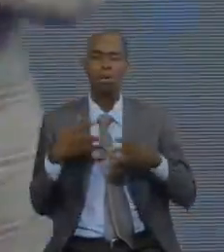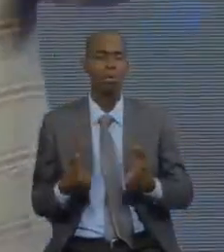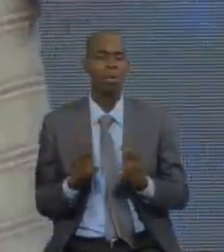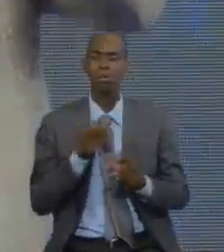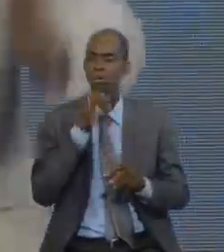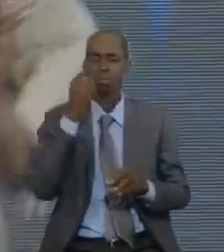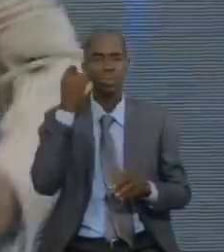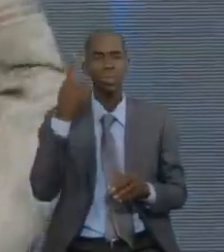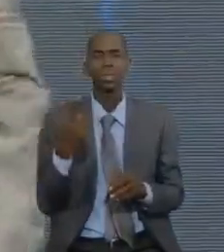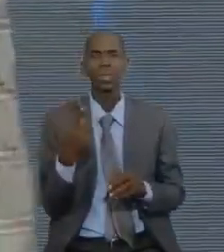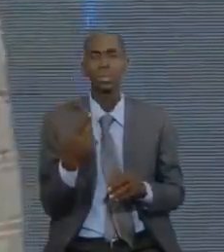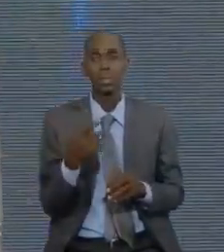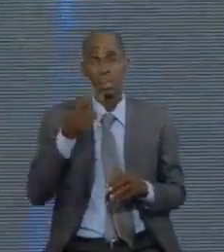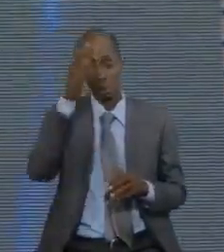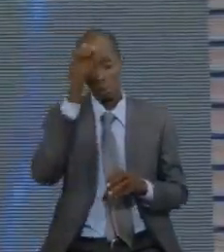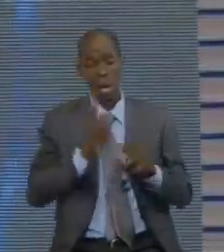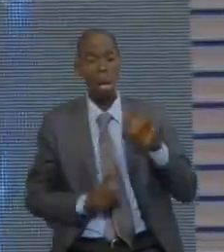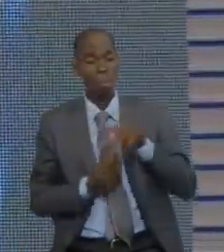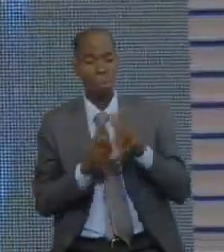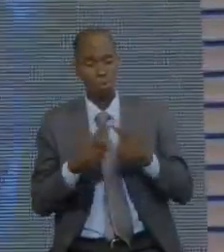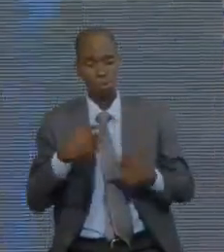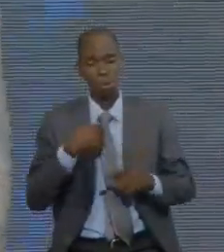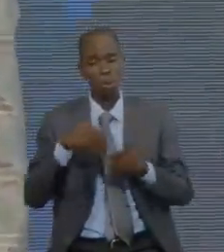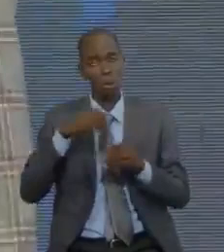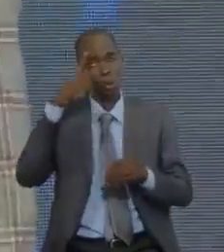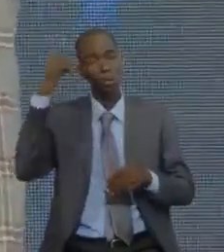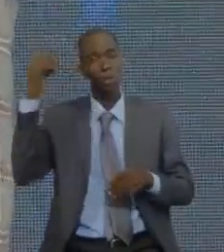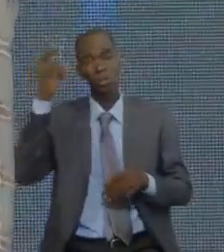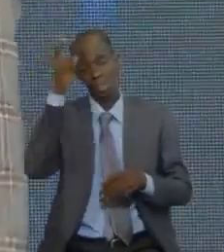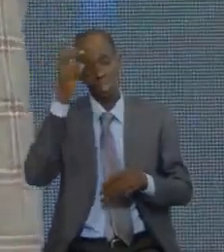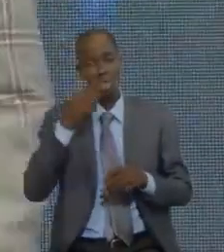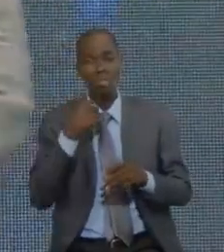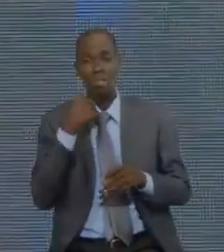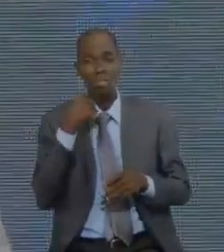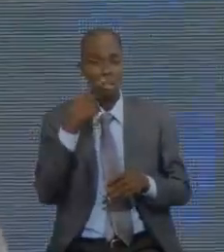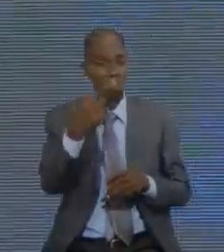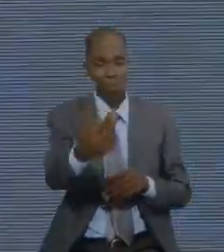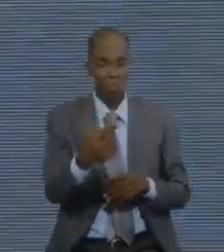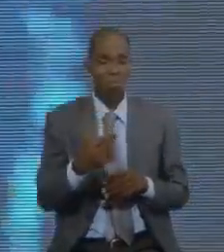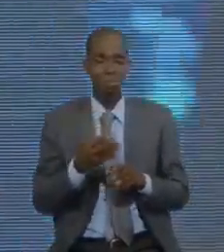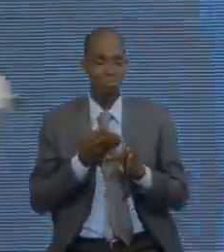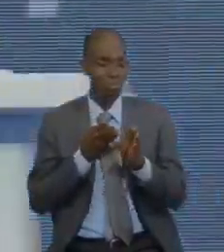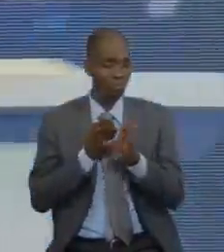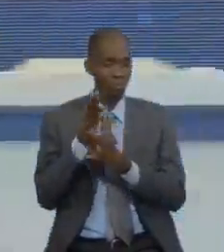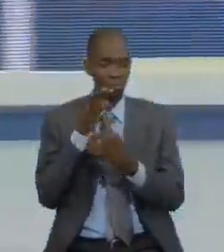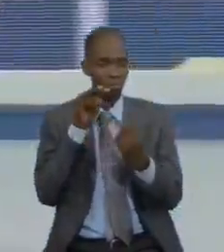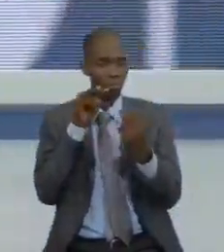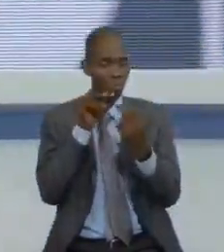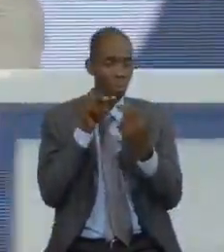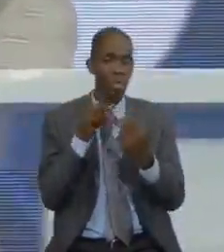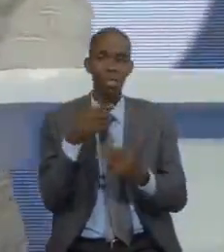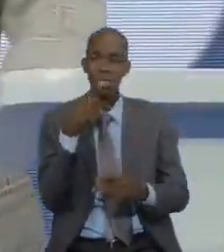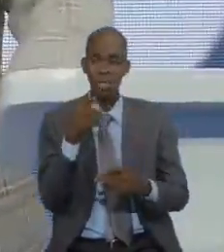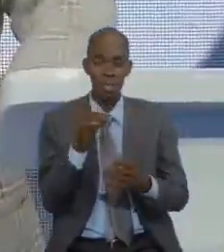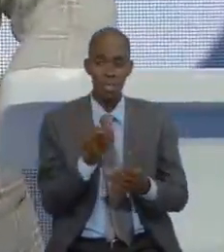He appears to me in the dream. He tells me through some prophecies. And he says, I